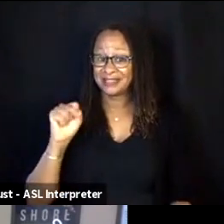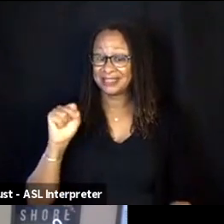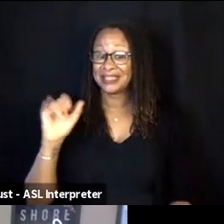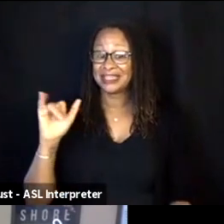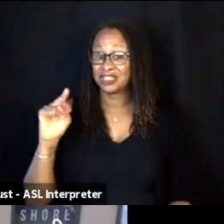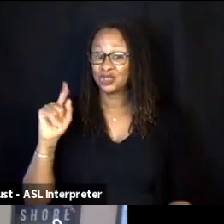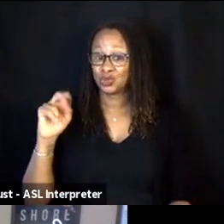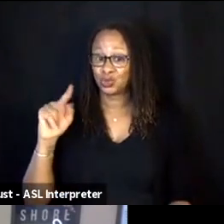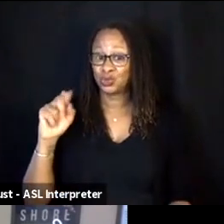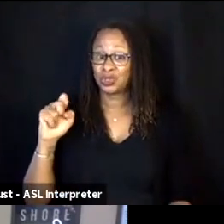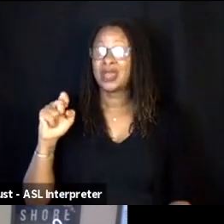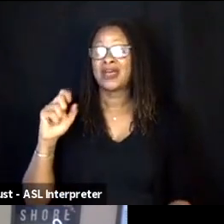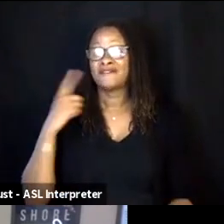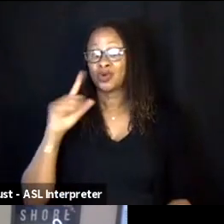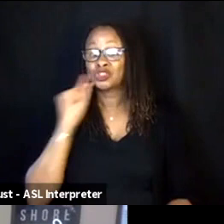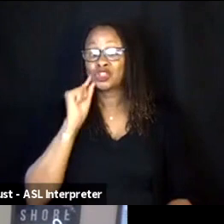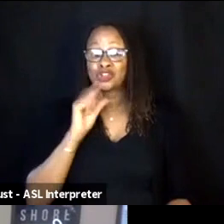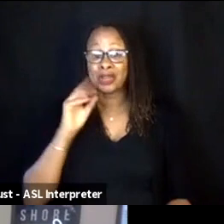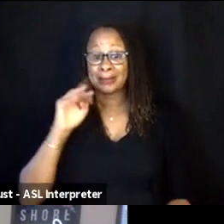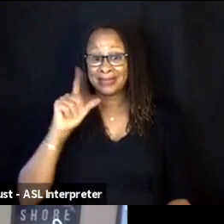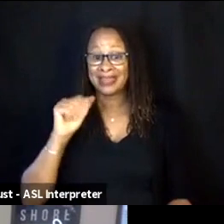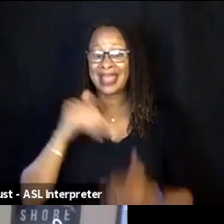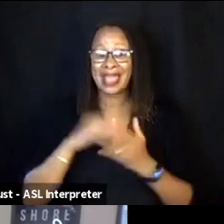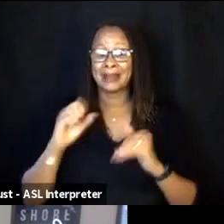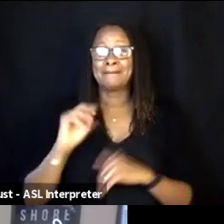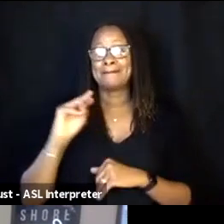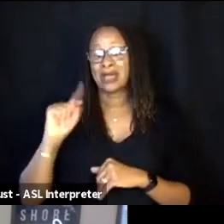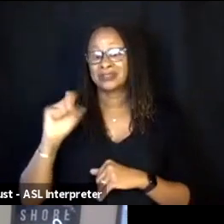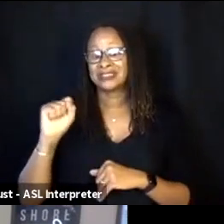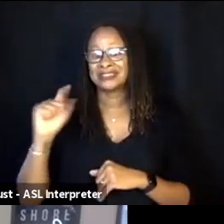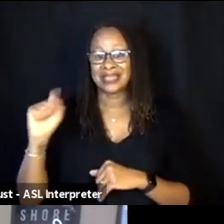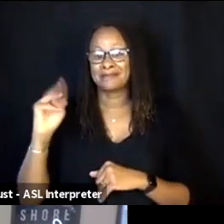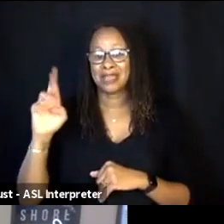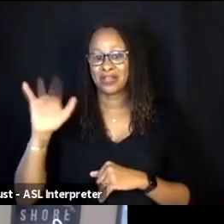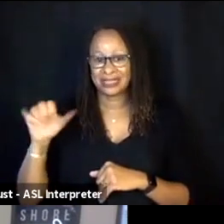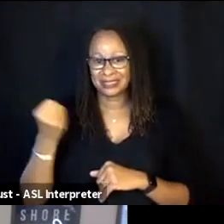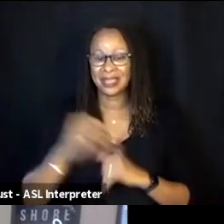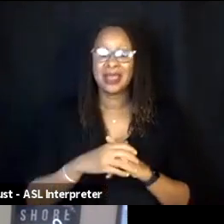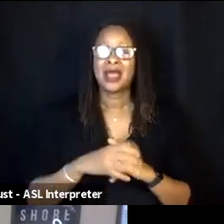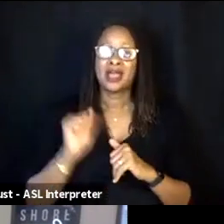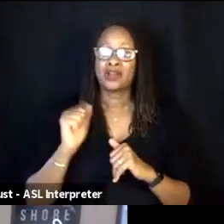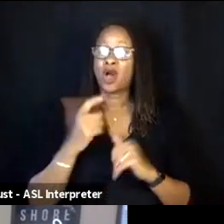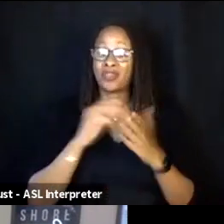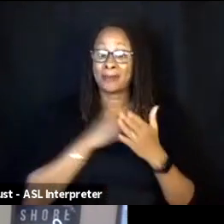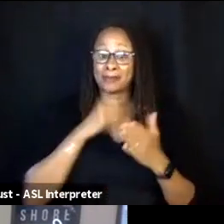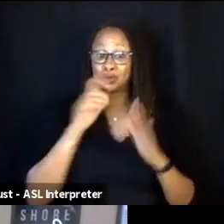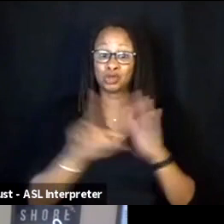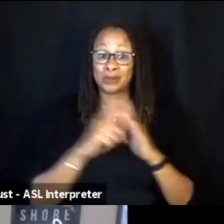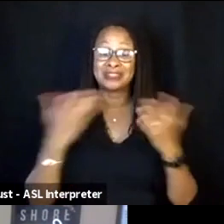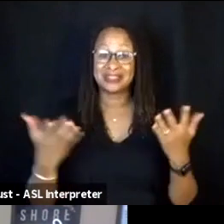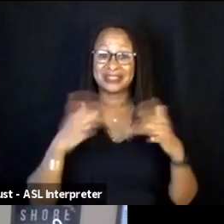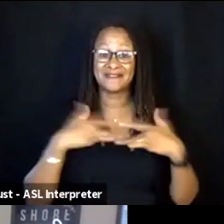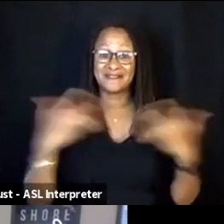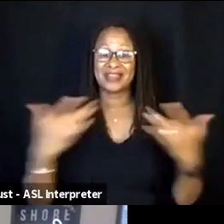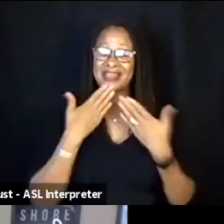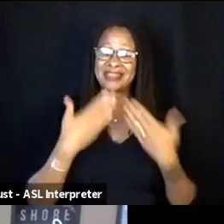at Mount St. Mary's and our fantastic members who attended this event, thank you from the bottom of our heart, Sarah Moshman, for